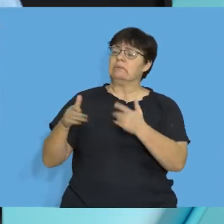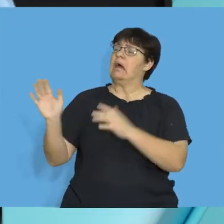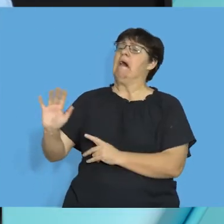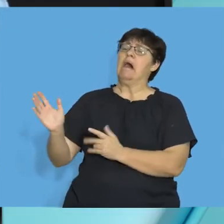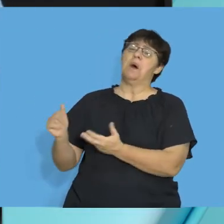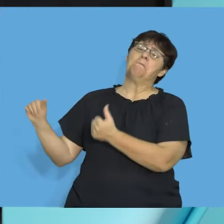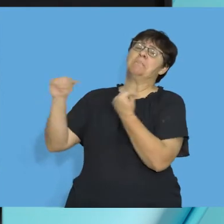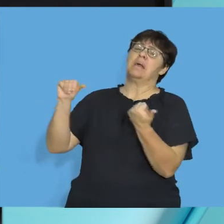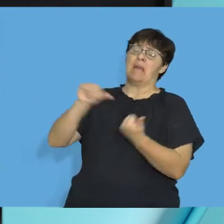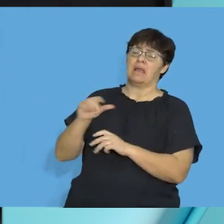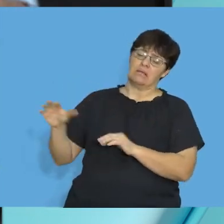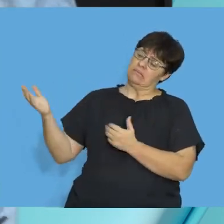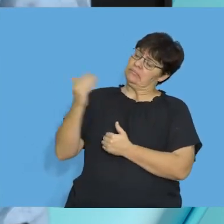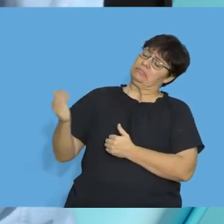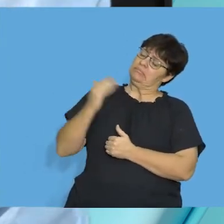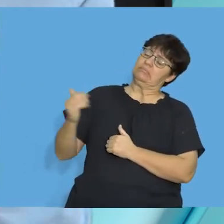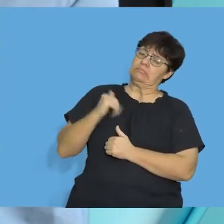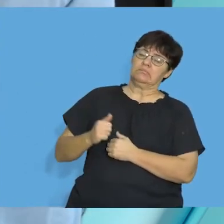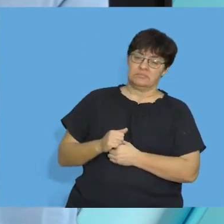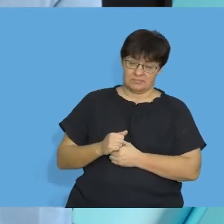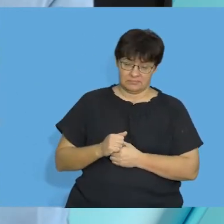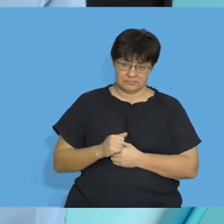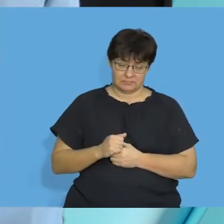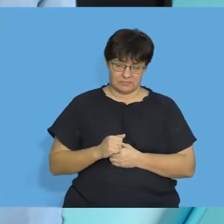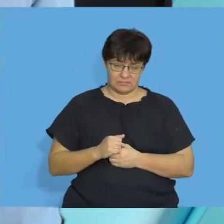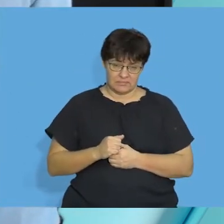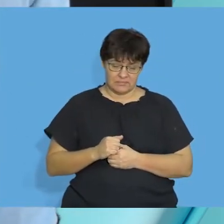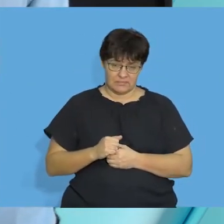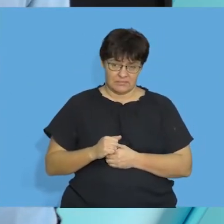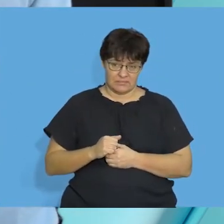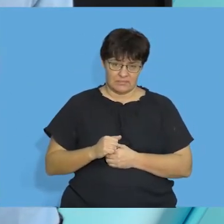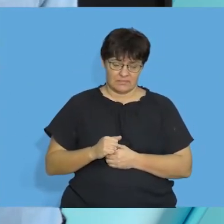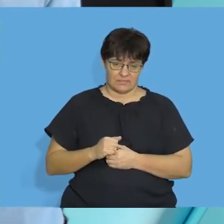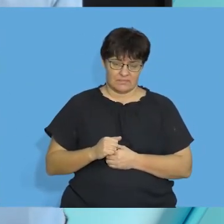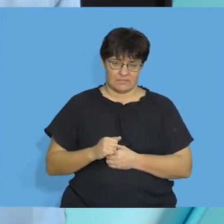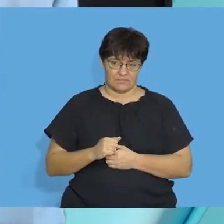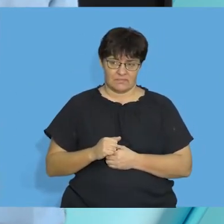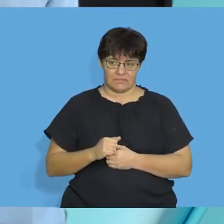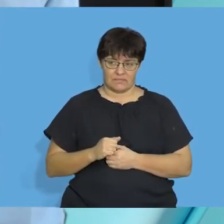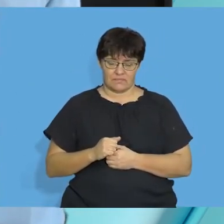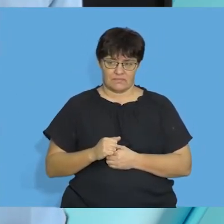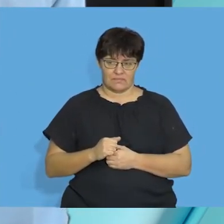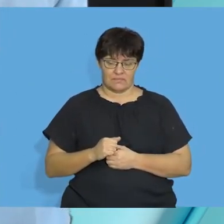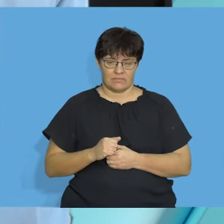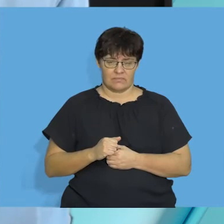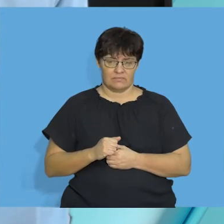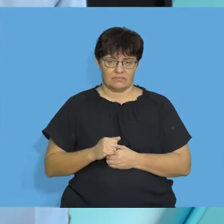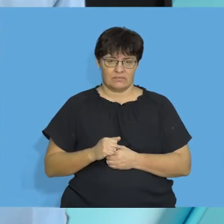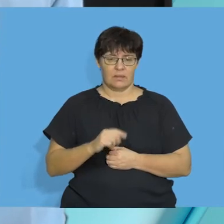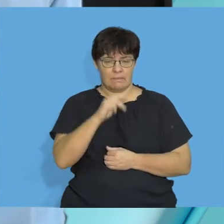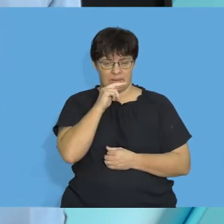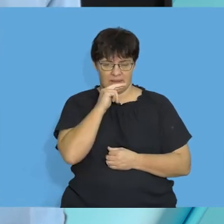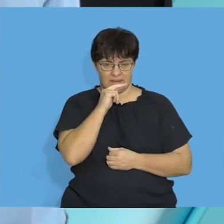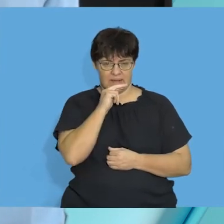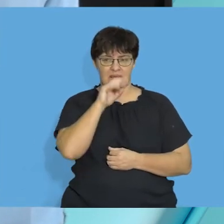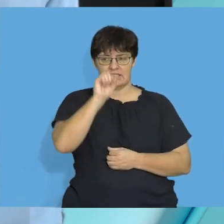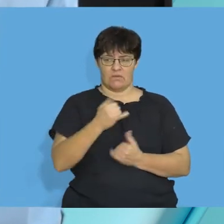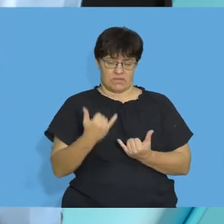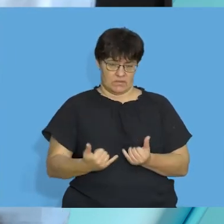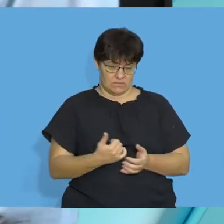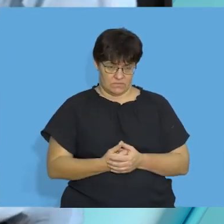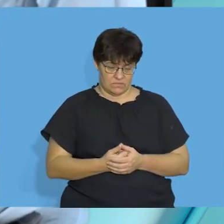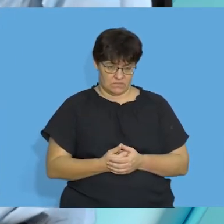back where it was. So it calls the magnet back to where it was. So it's going to make that end the south pole. Now,